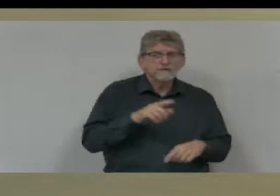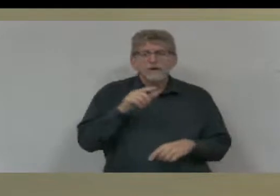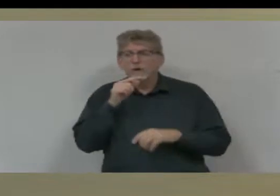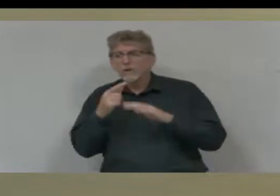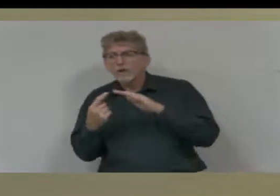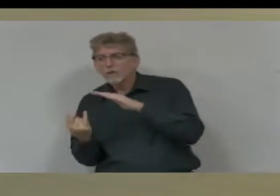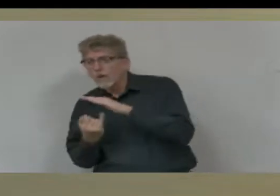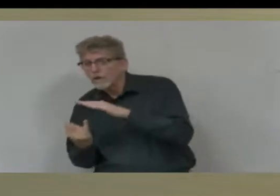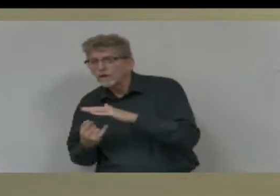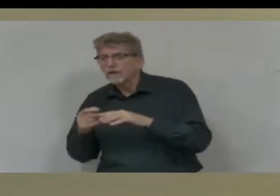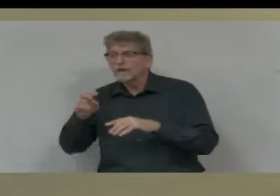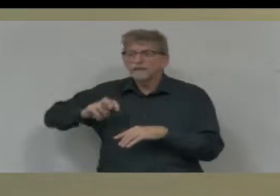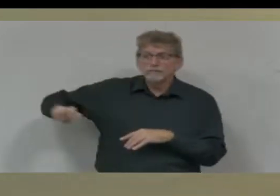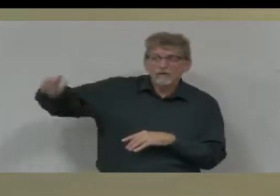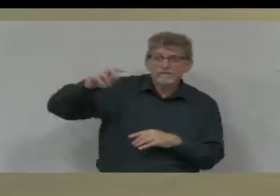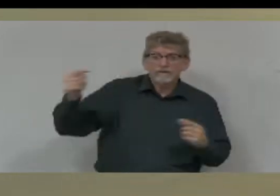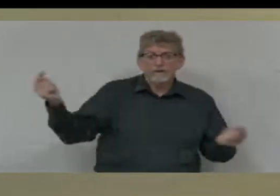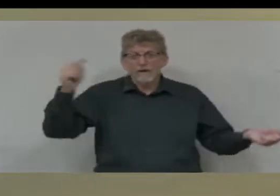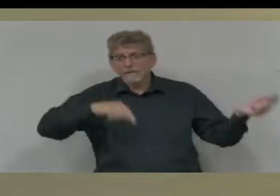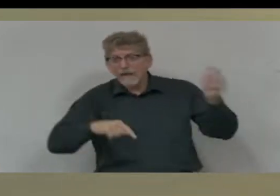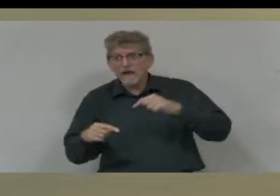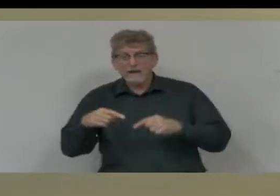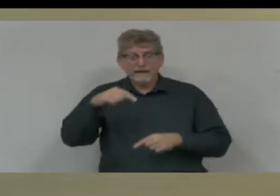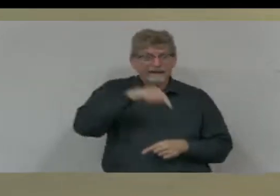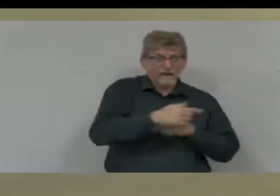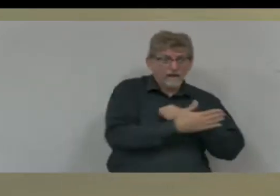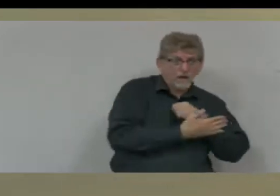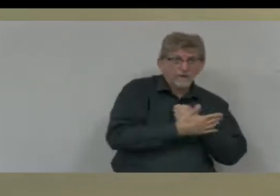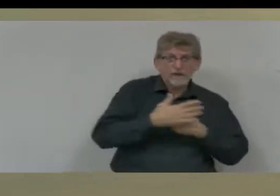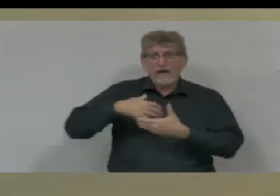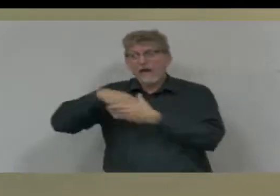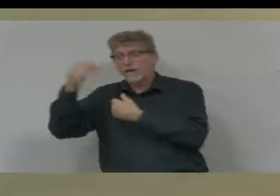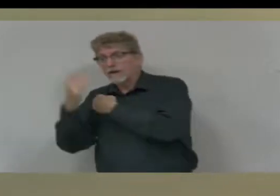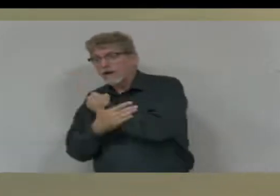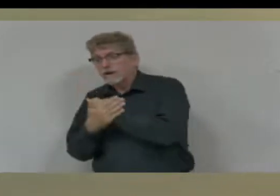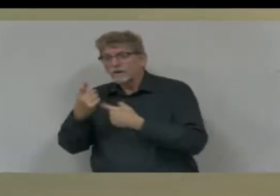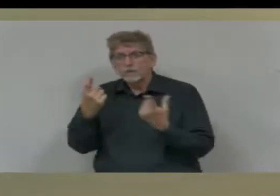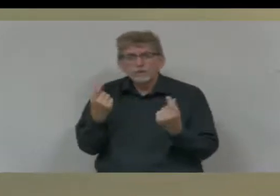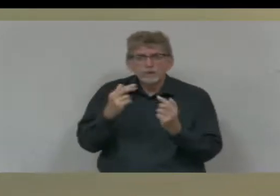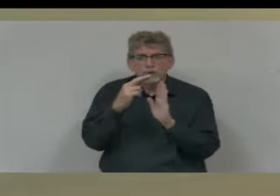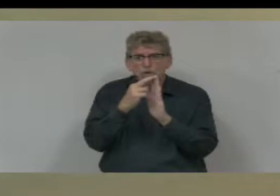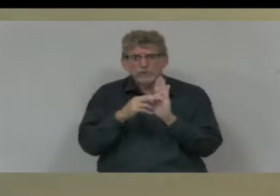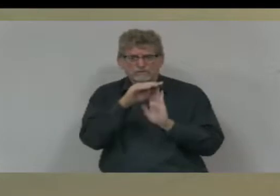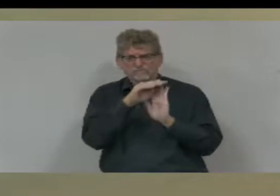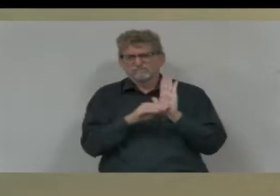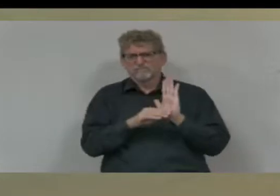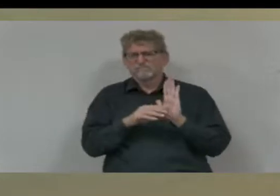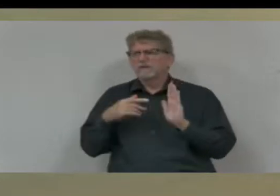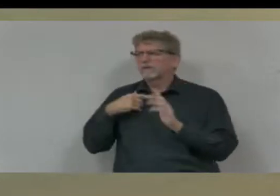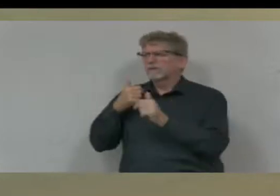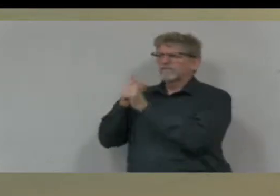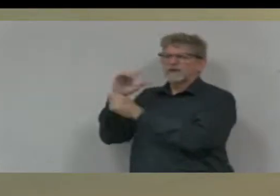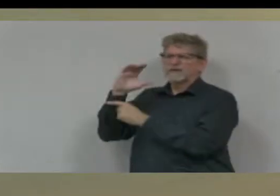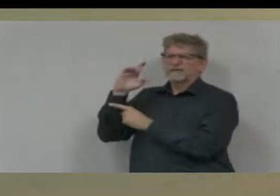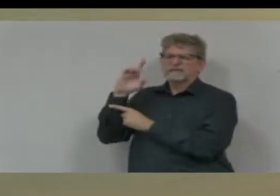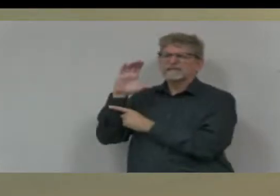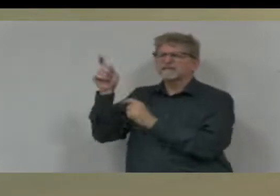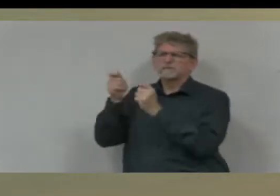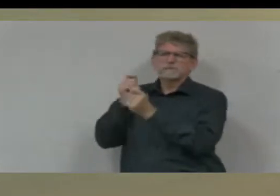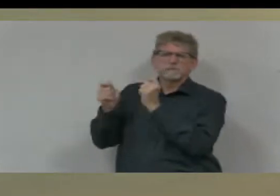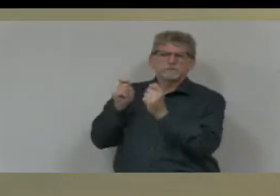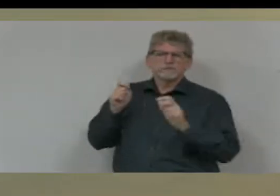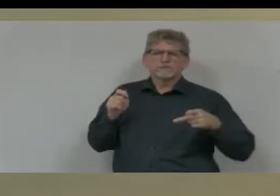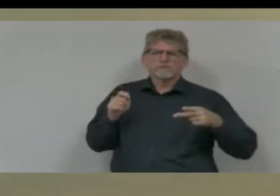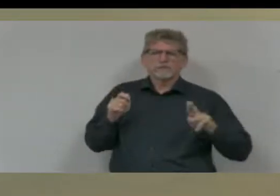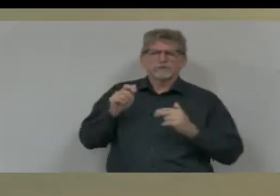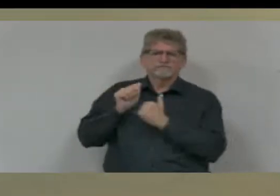domestic, international. So we're going to reflect that as well eventually, but we want, just like Dr. Adler mentioned, a higher critical